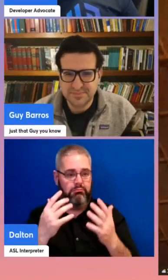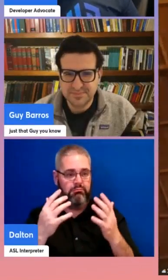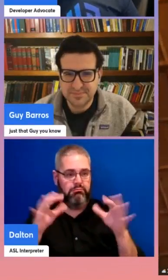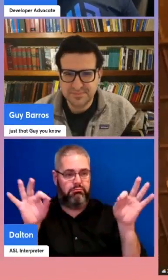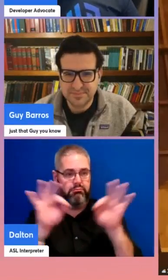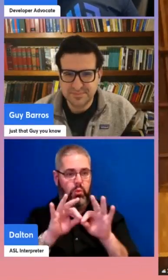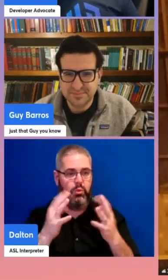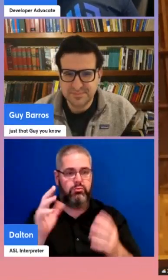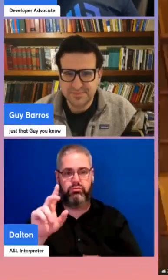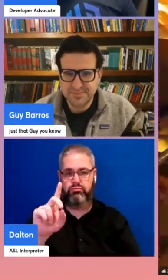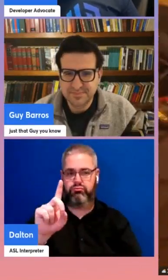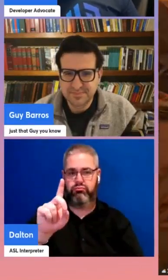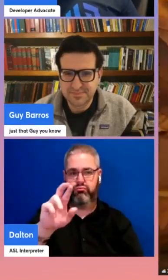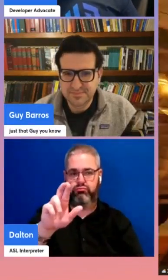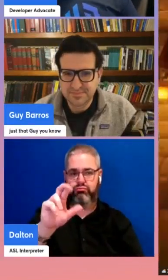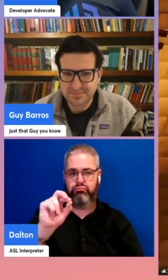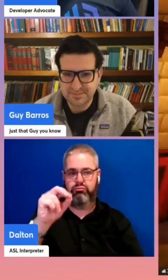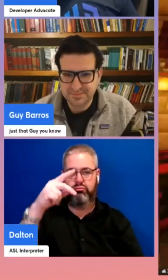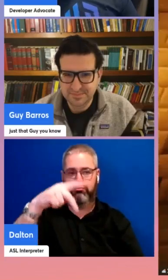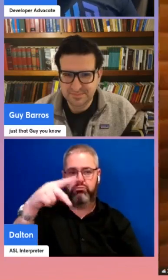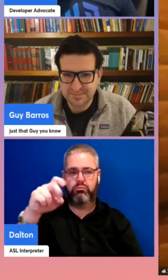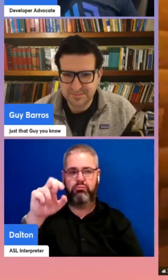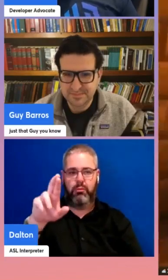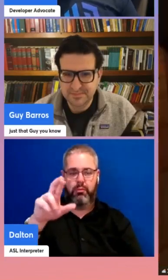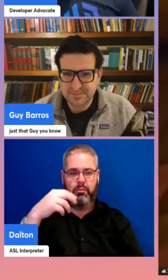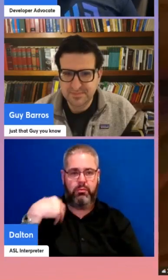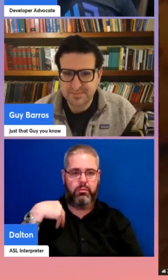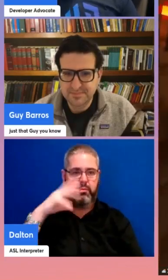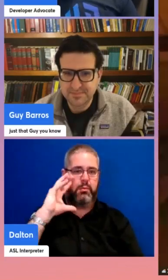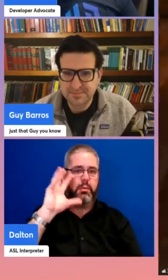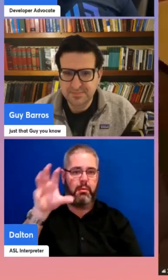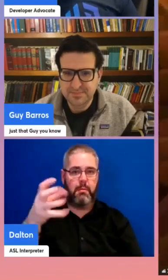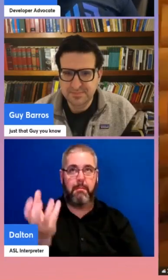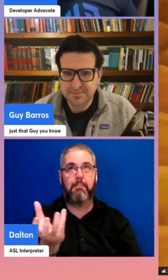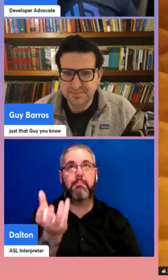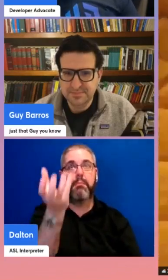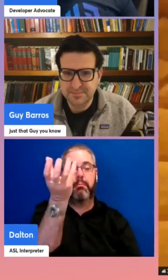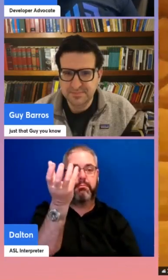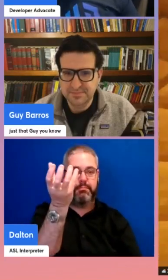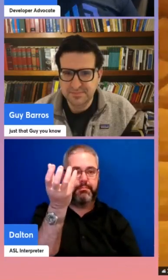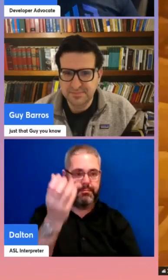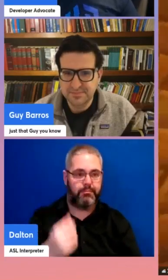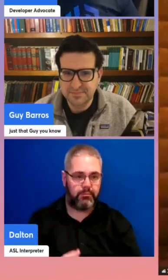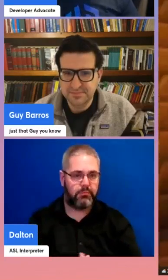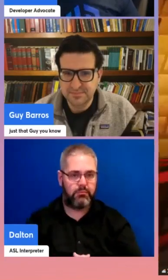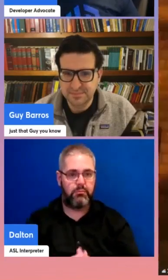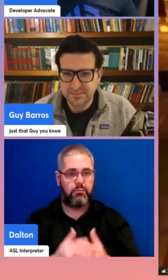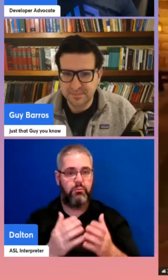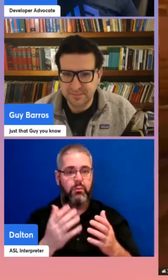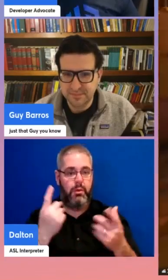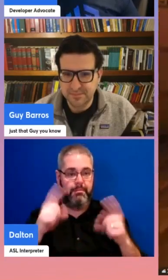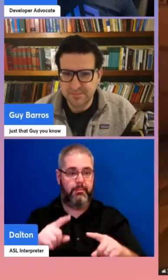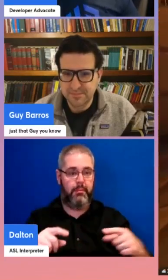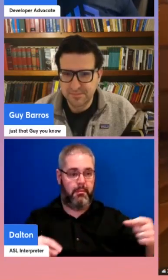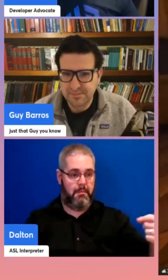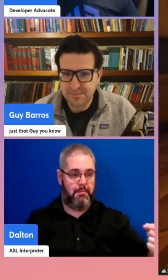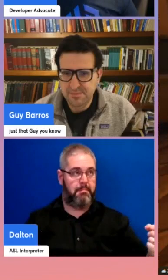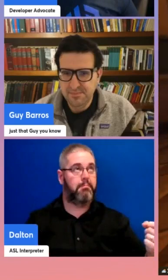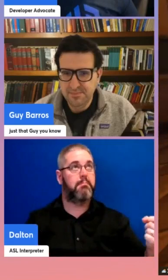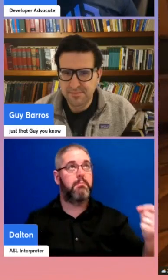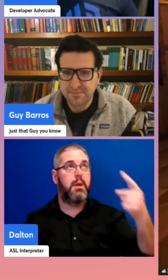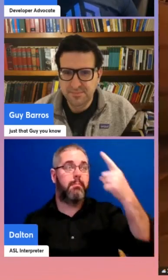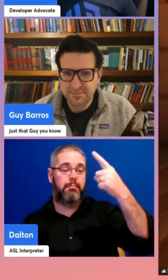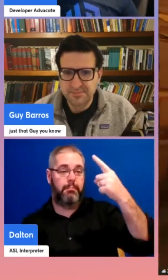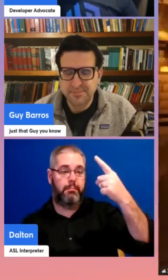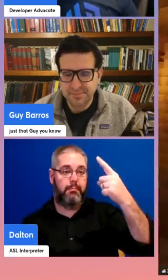dropper, and we're going to pop a dropper up there. So the request is going to go up here into the dropper. Okay,